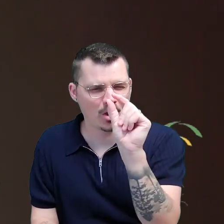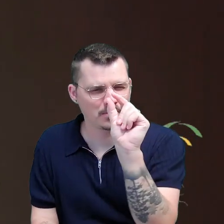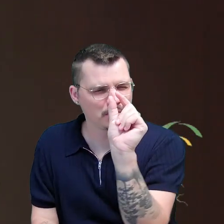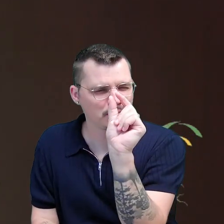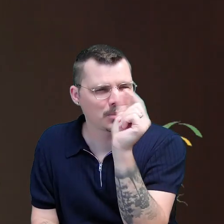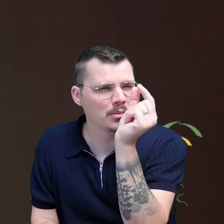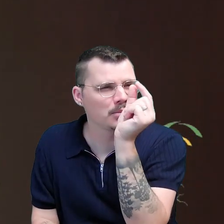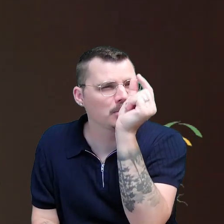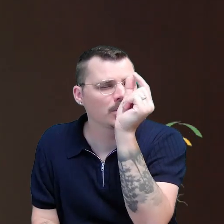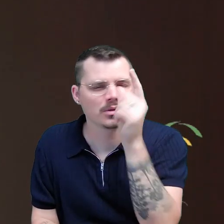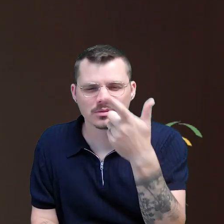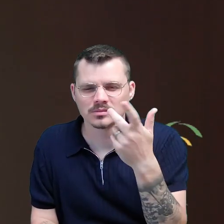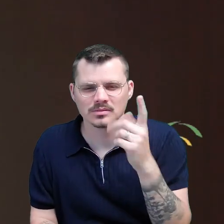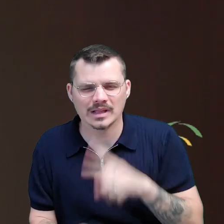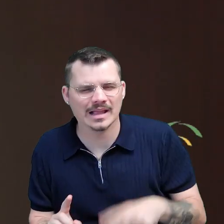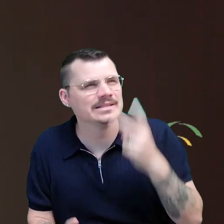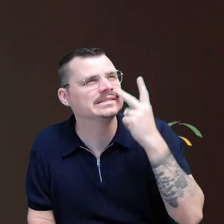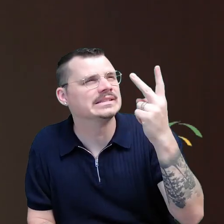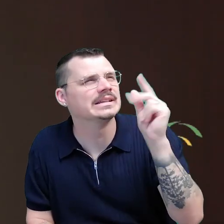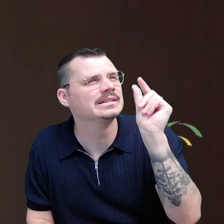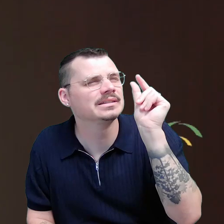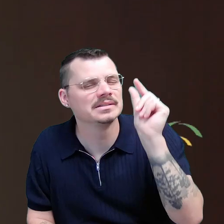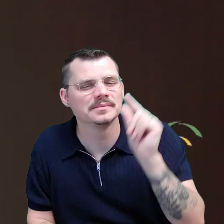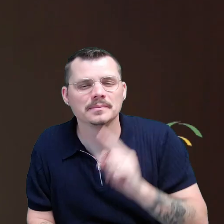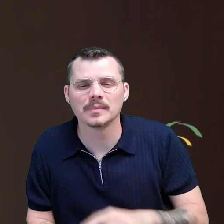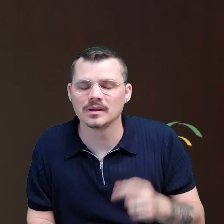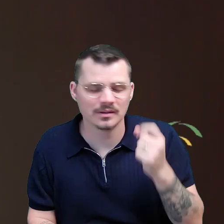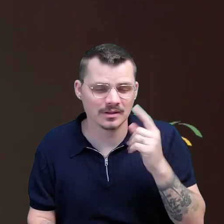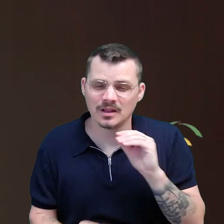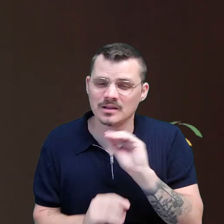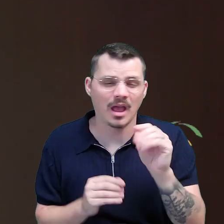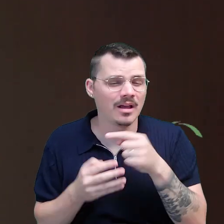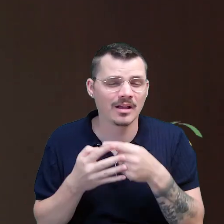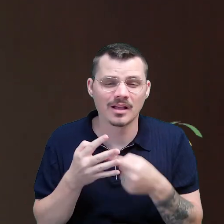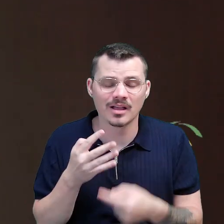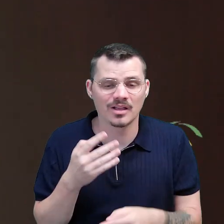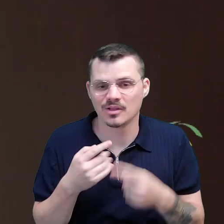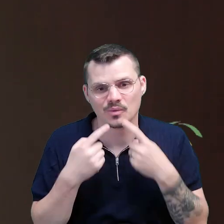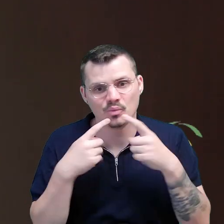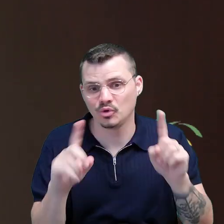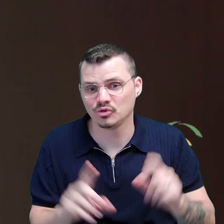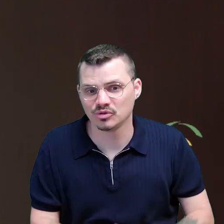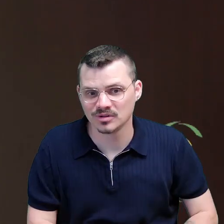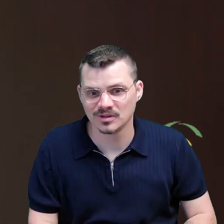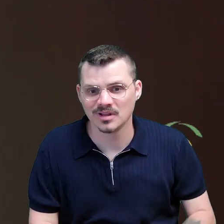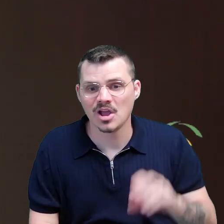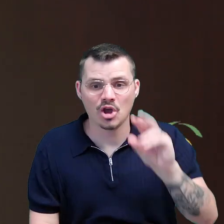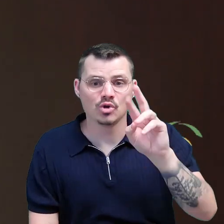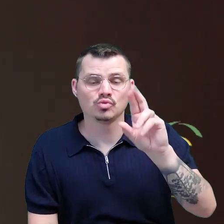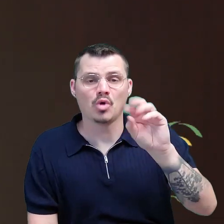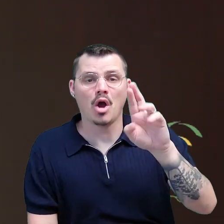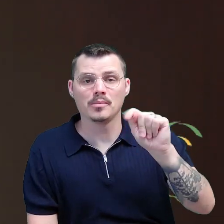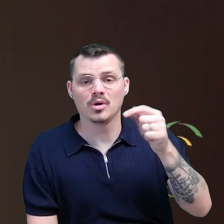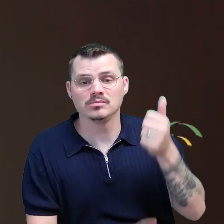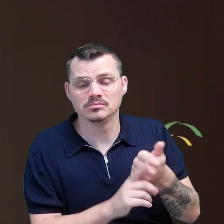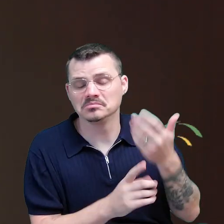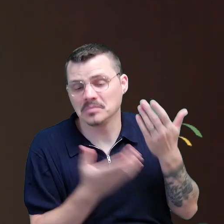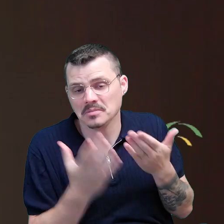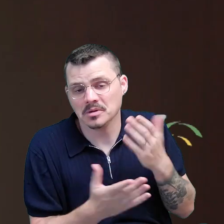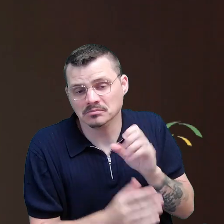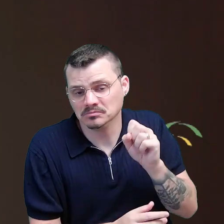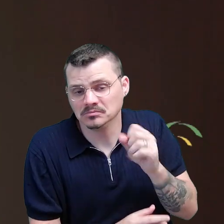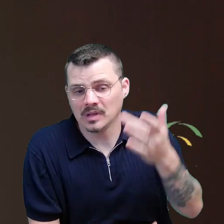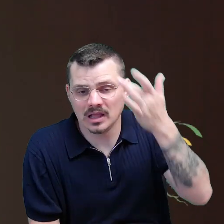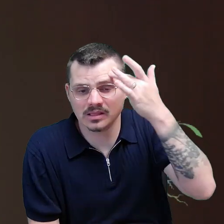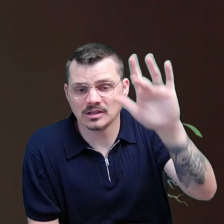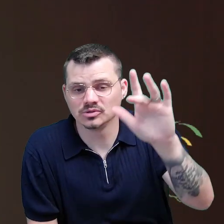little doodads that nobody could really even see, and none of it worked, man. Robert may have tested with severe